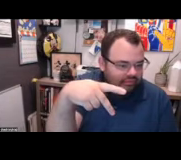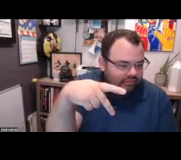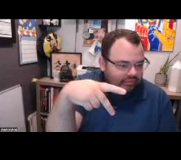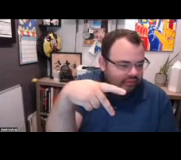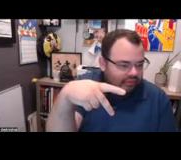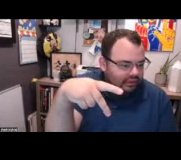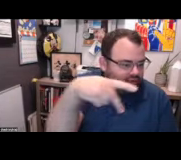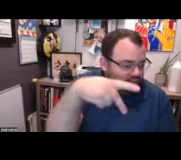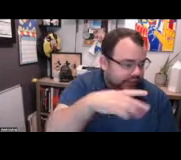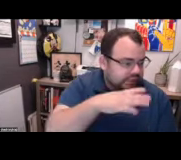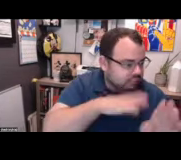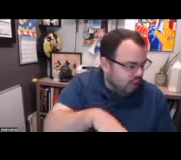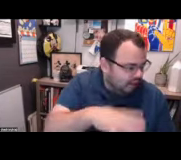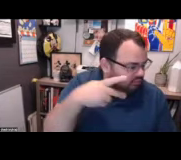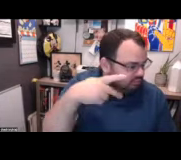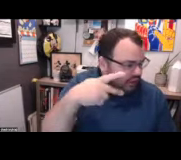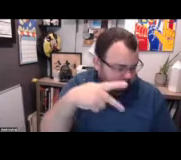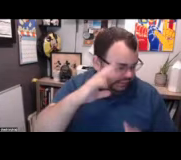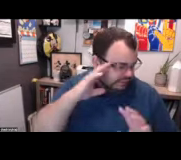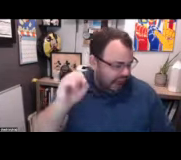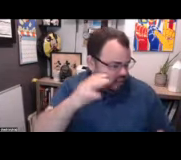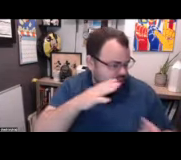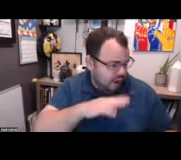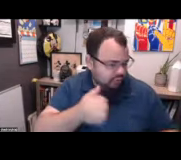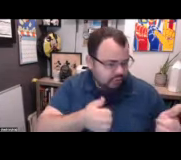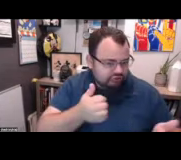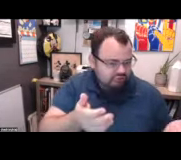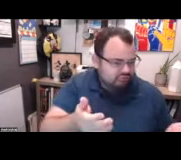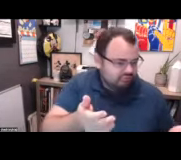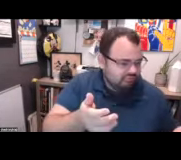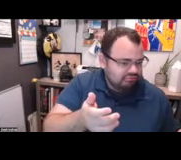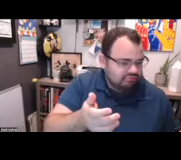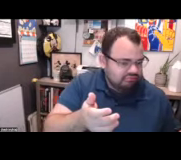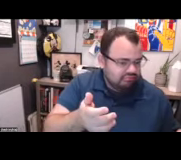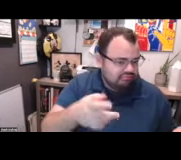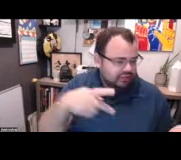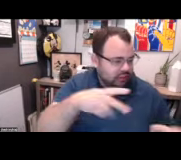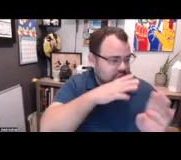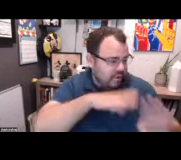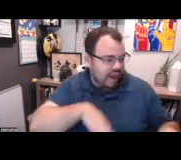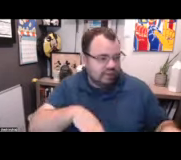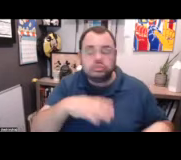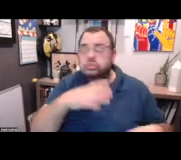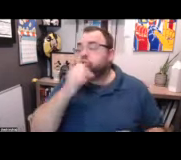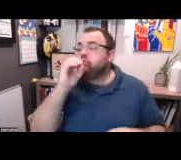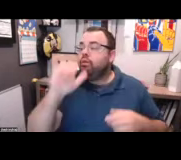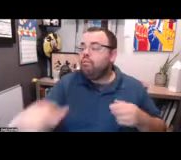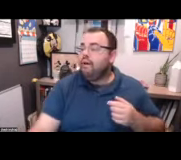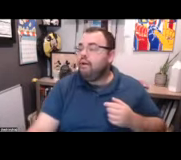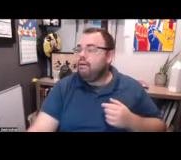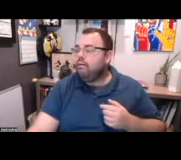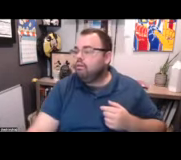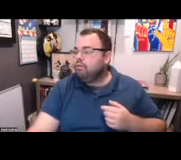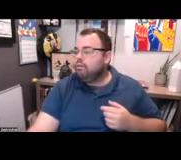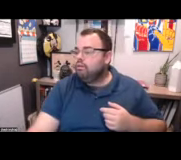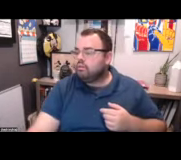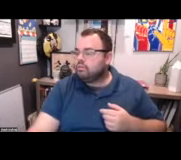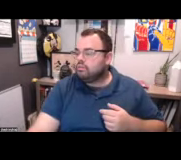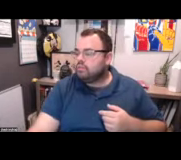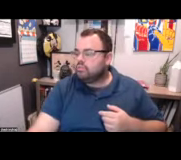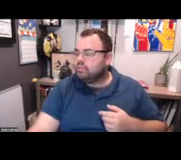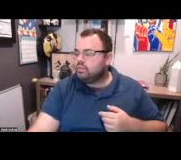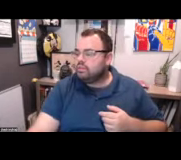The sound for P is a quiet sound, right? It's not, I mean, well, let me ask you, is P a sound that's quiet